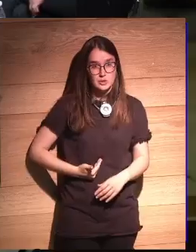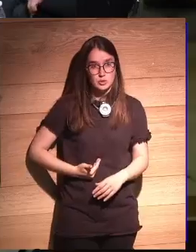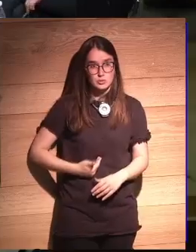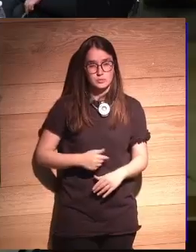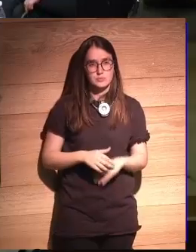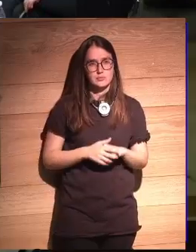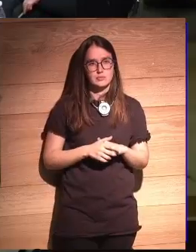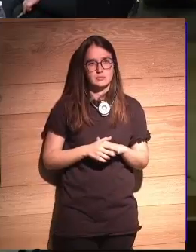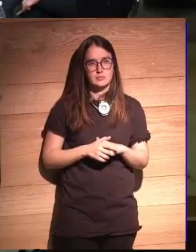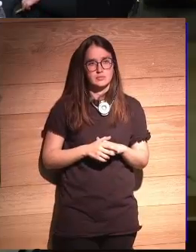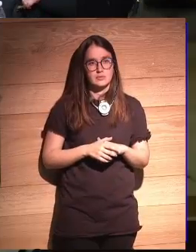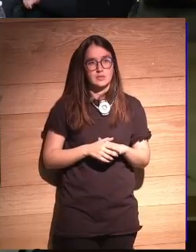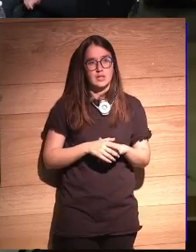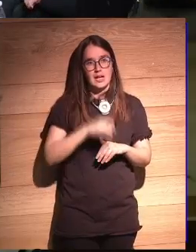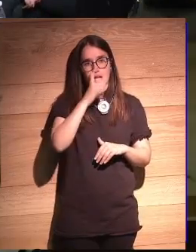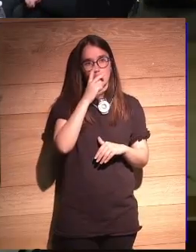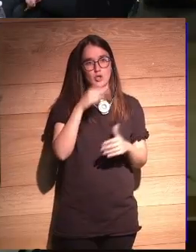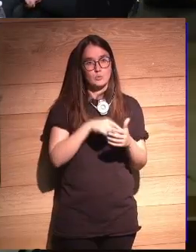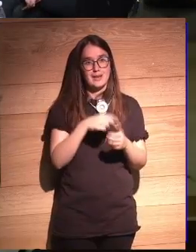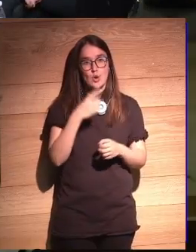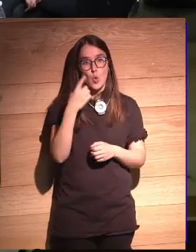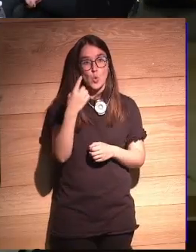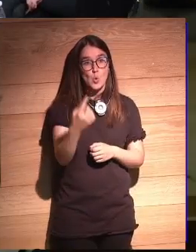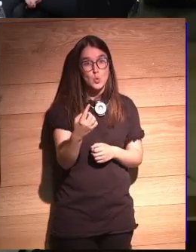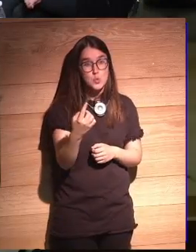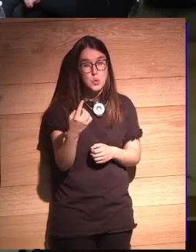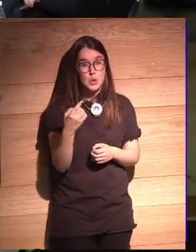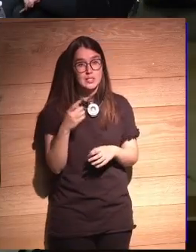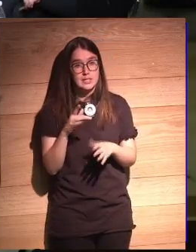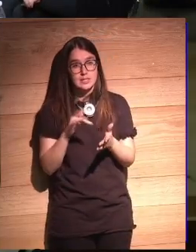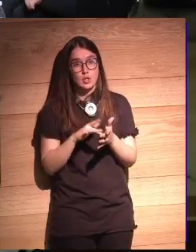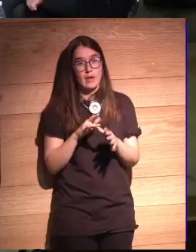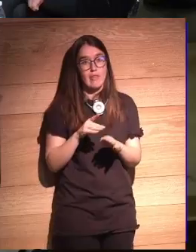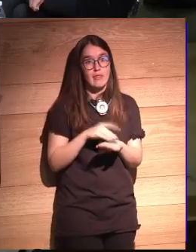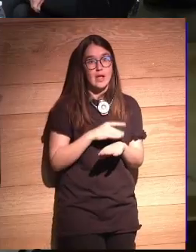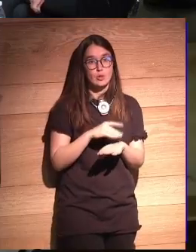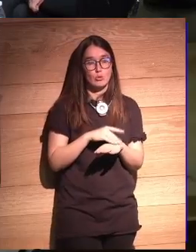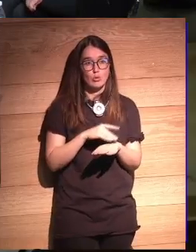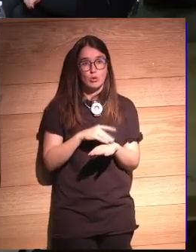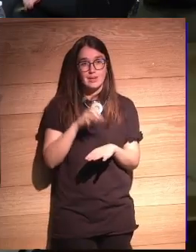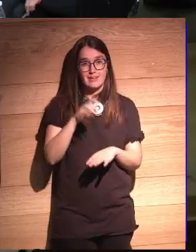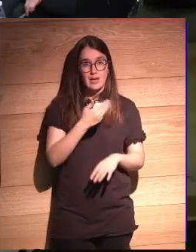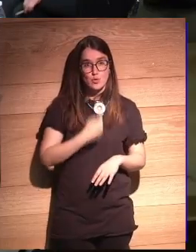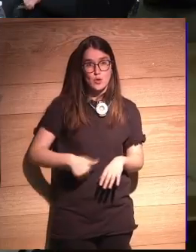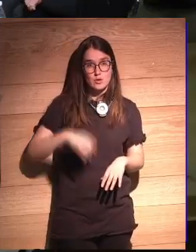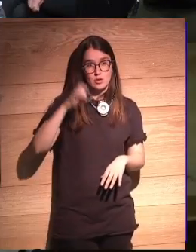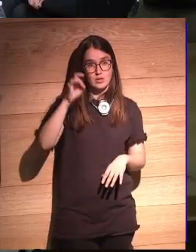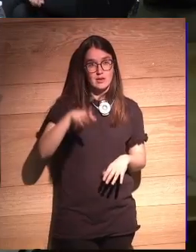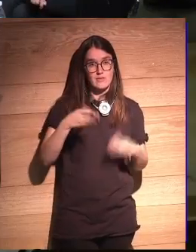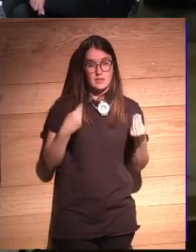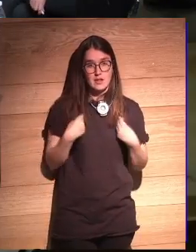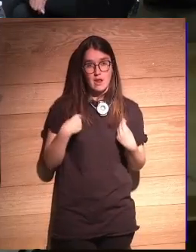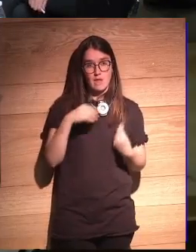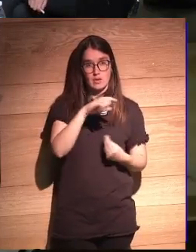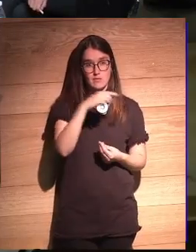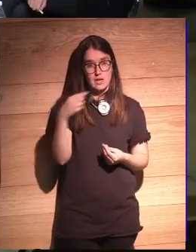talking about the data that we have of the ownership, the data from 2001, we